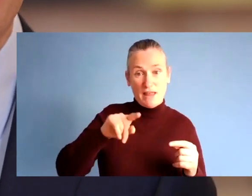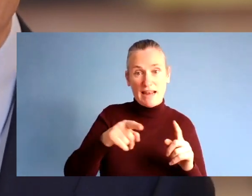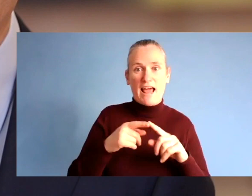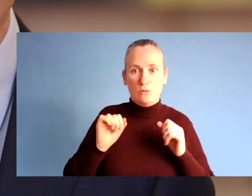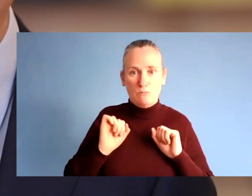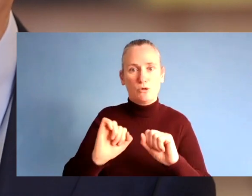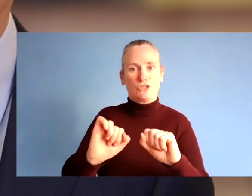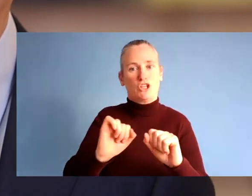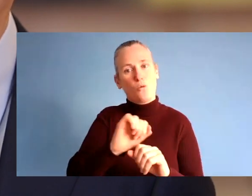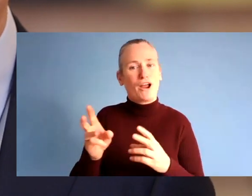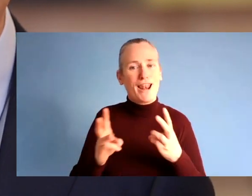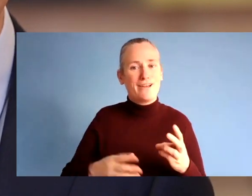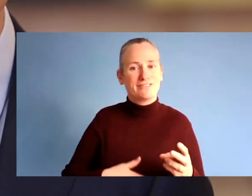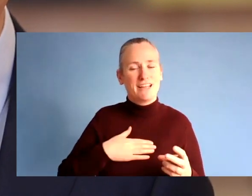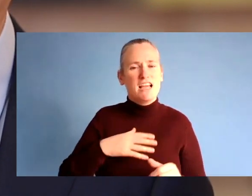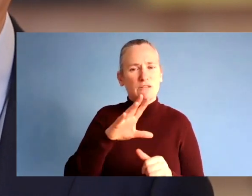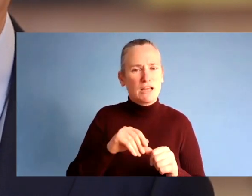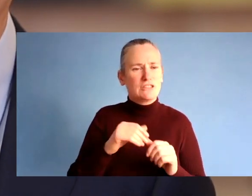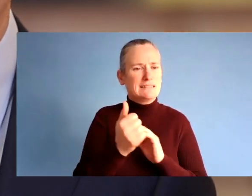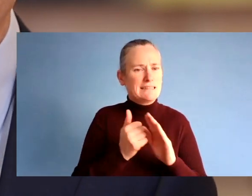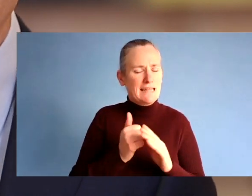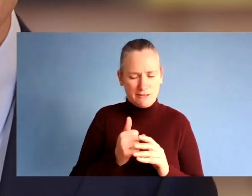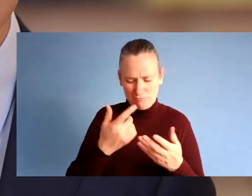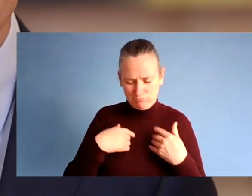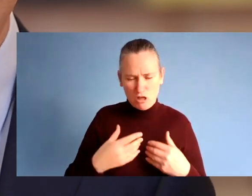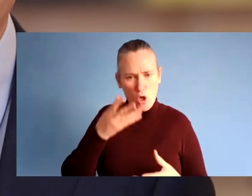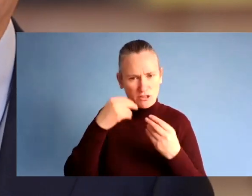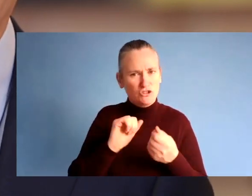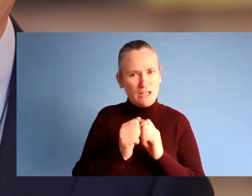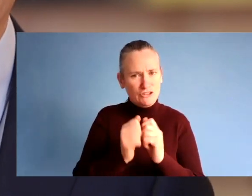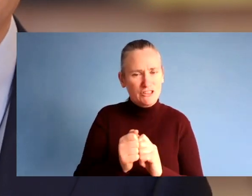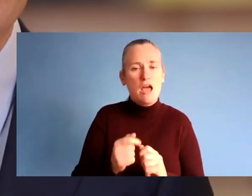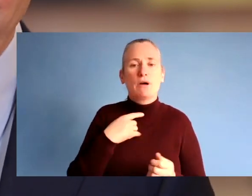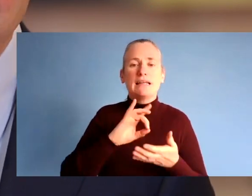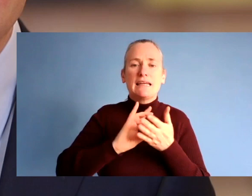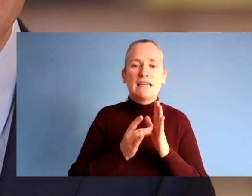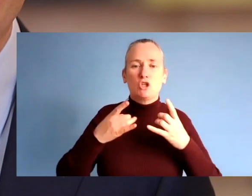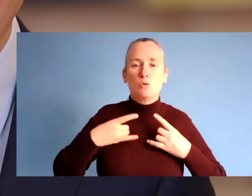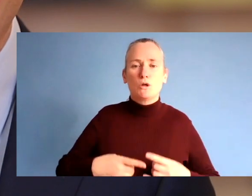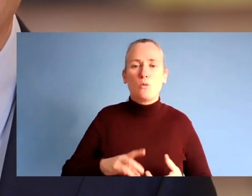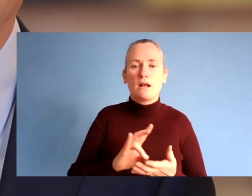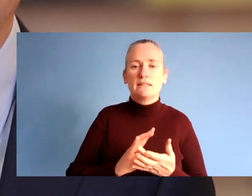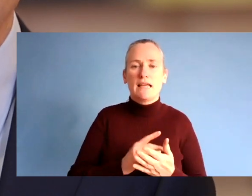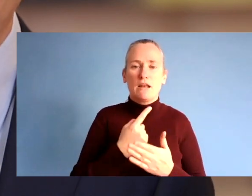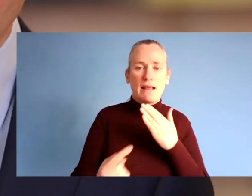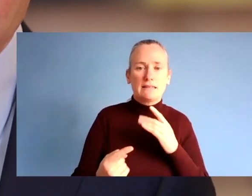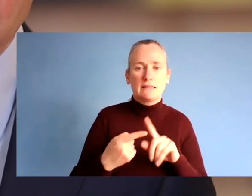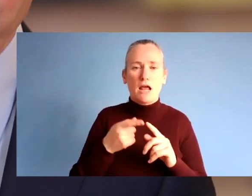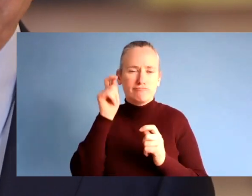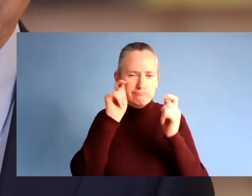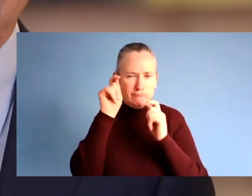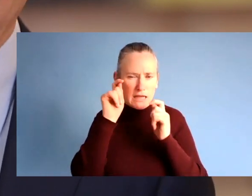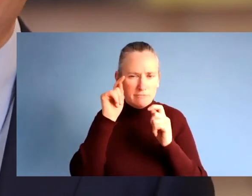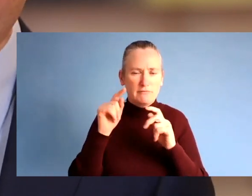Specific technological skill sets are changing rapidly, but key human qualities such as independent and critical thinking, generosity